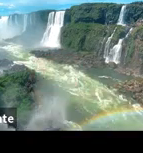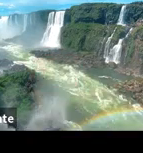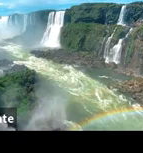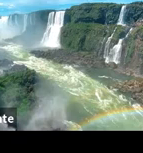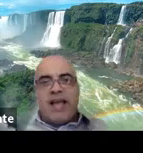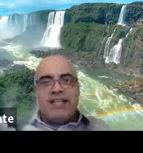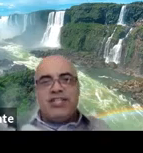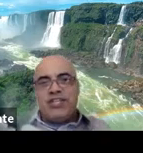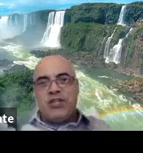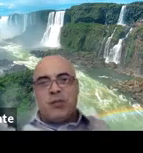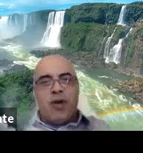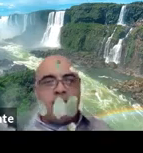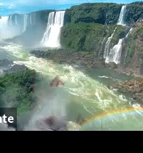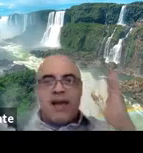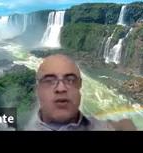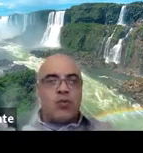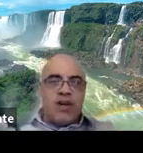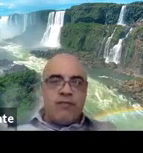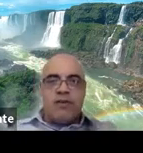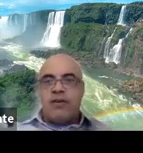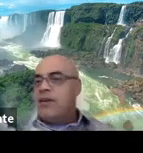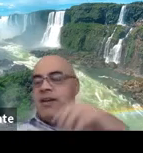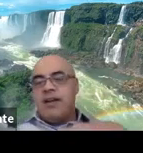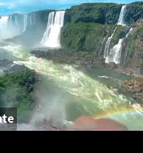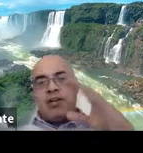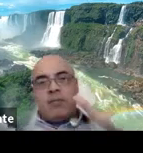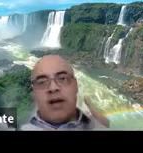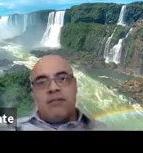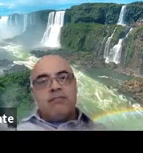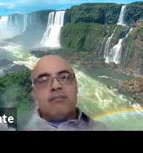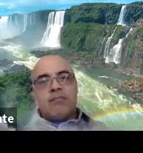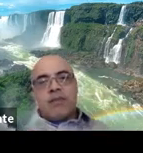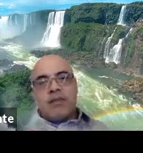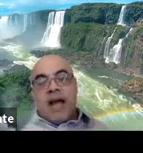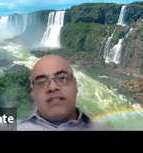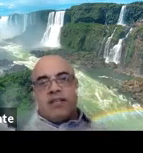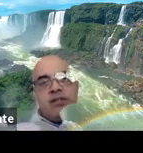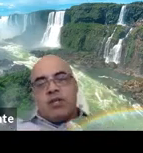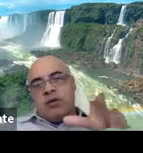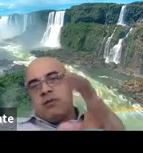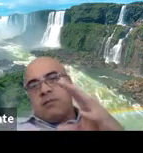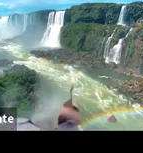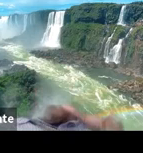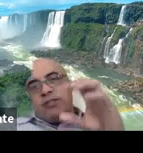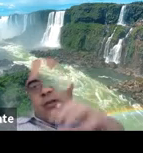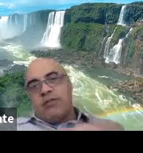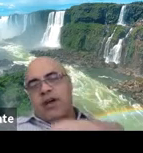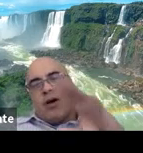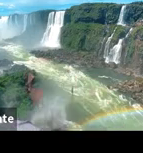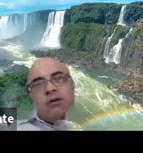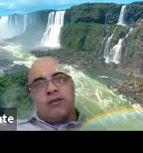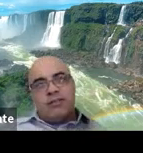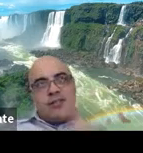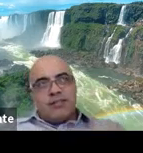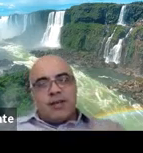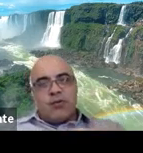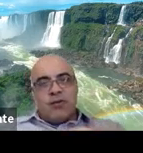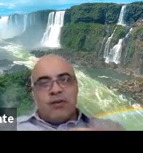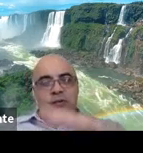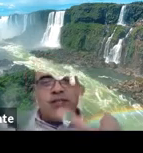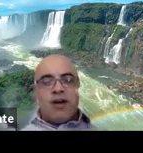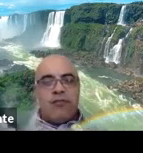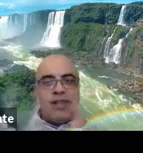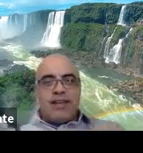a little bit edgy or problematic or whatever. I know I did. So my parents would always say, "Oh, it's